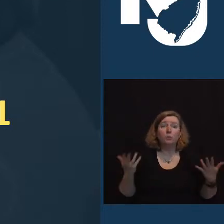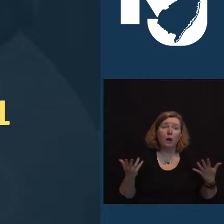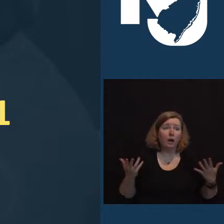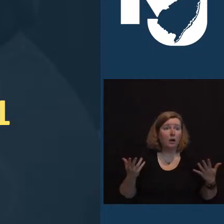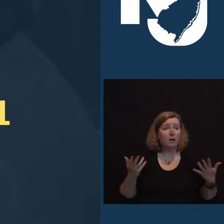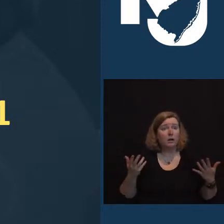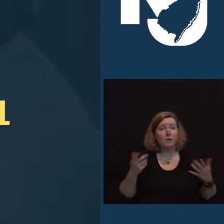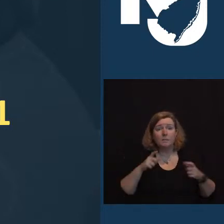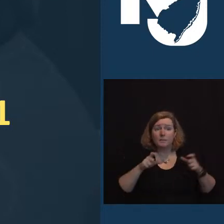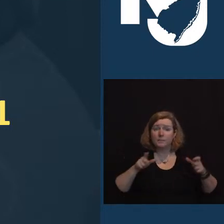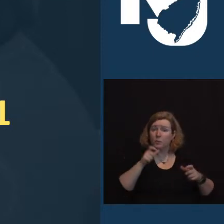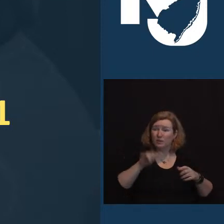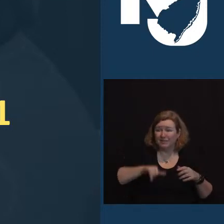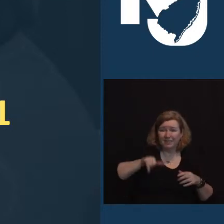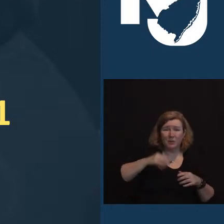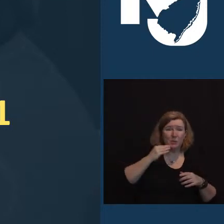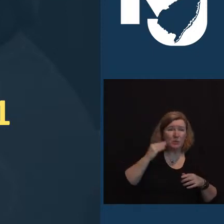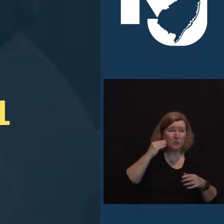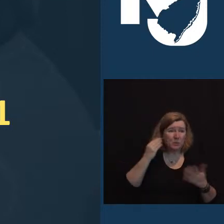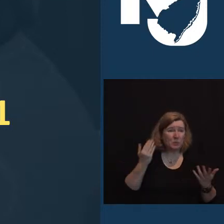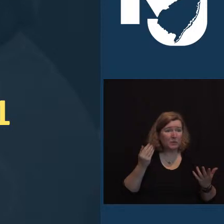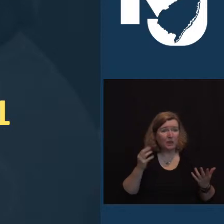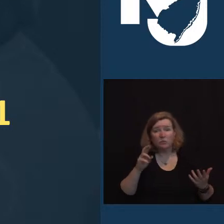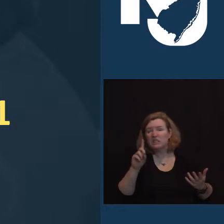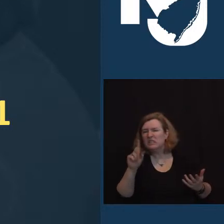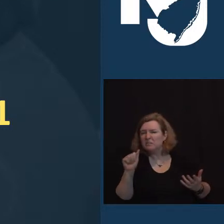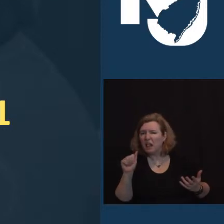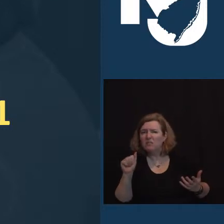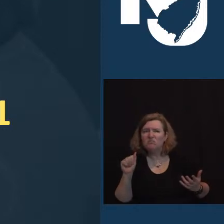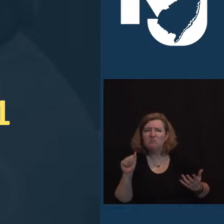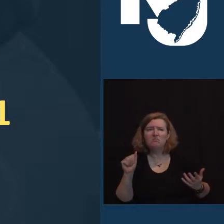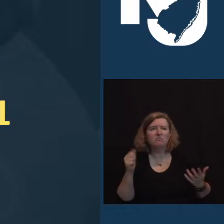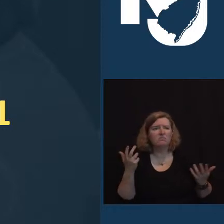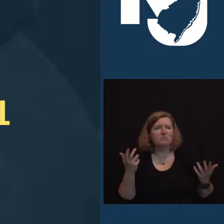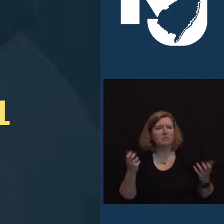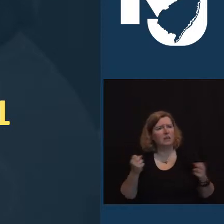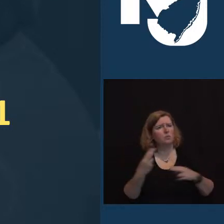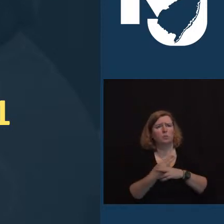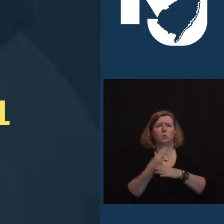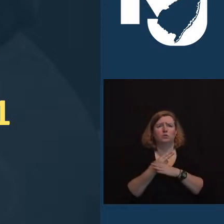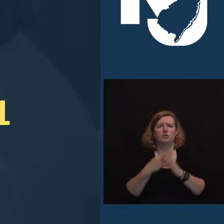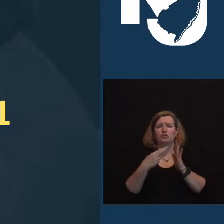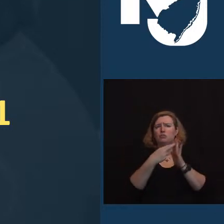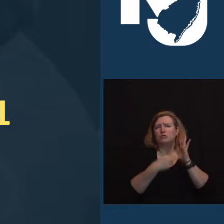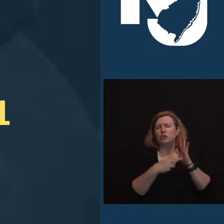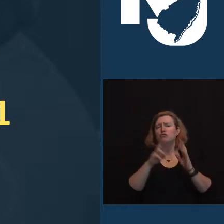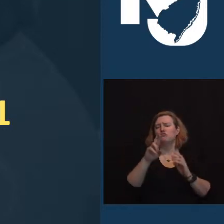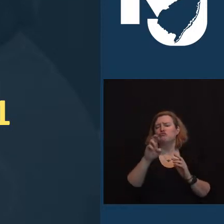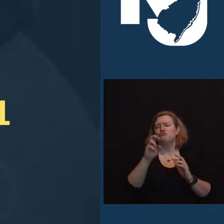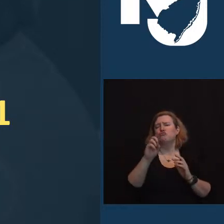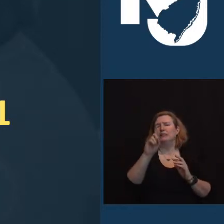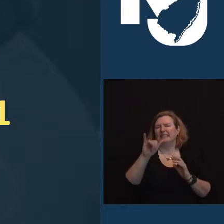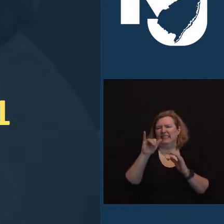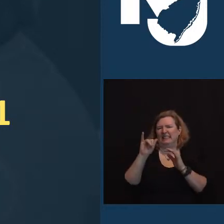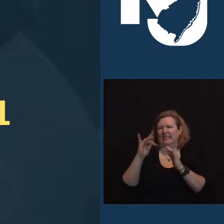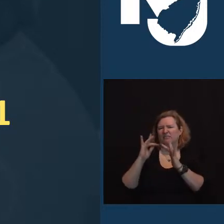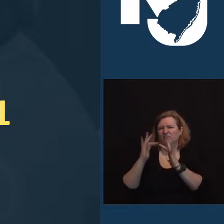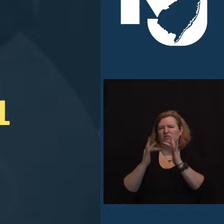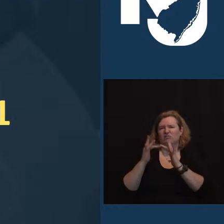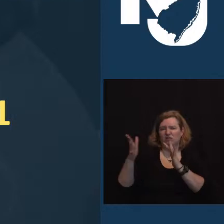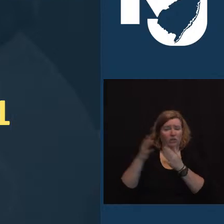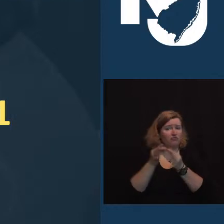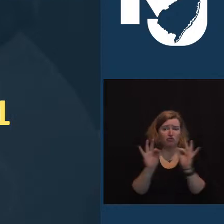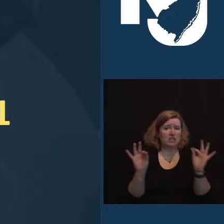matter, is Register Ready, which is a free, secure, voluntary database for people with disabilities